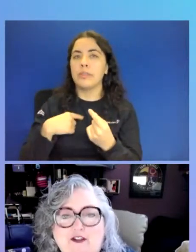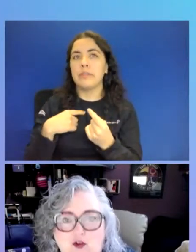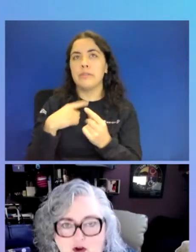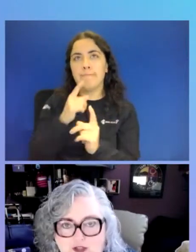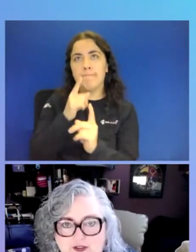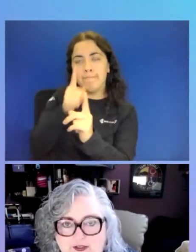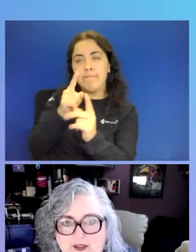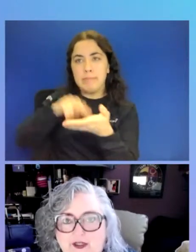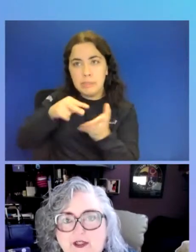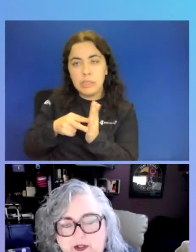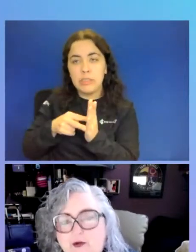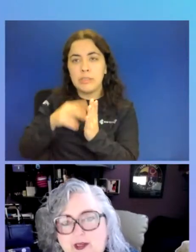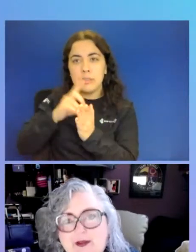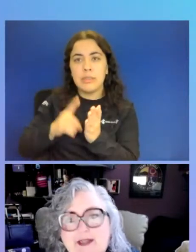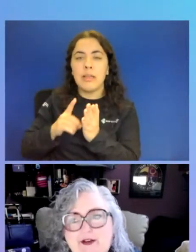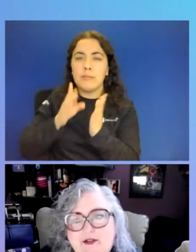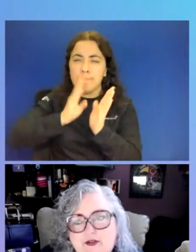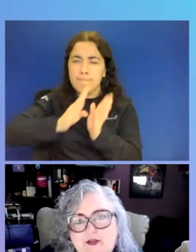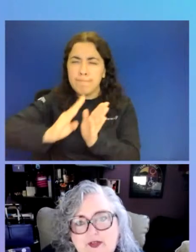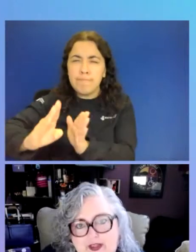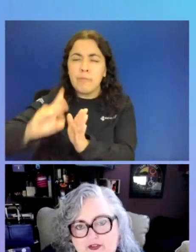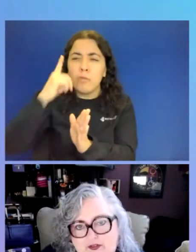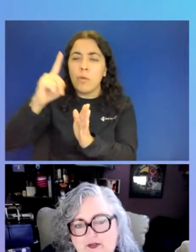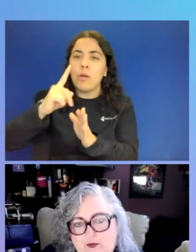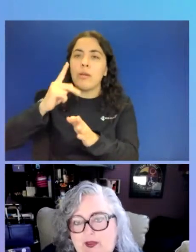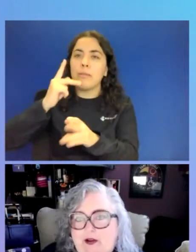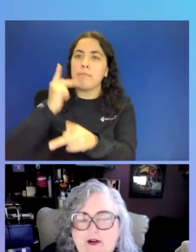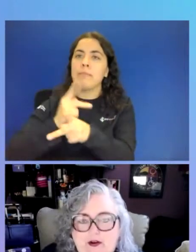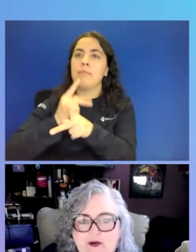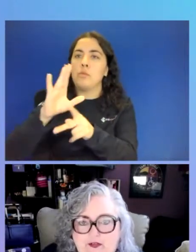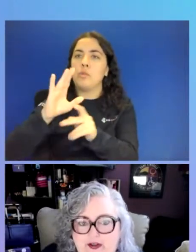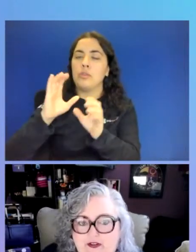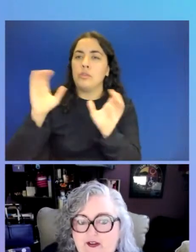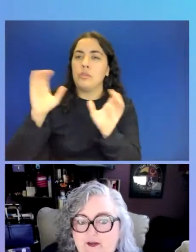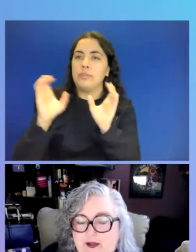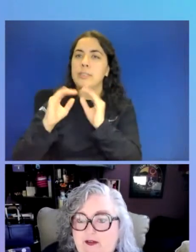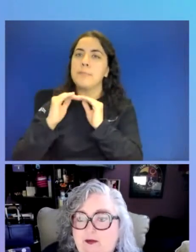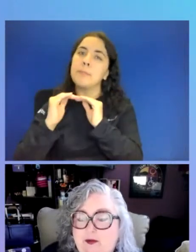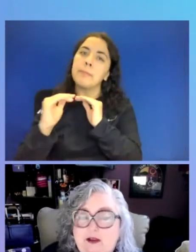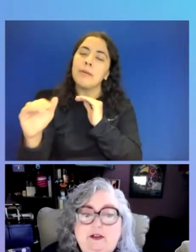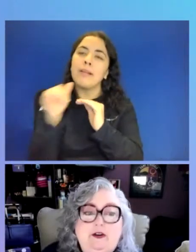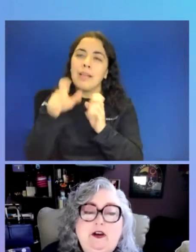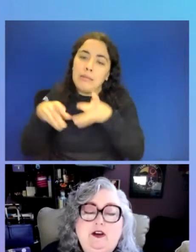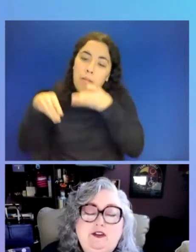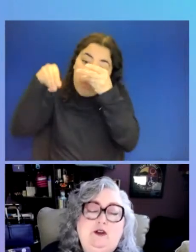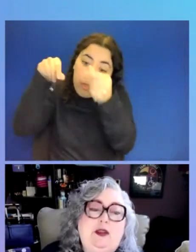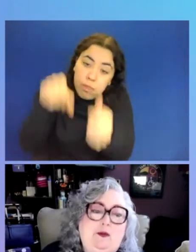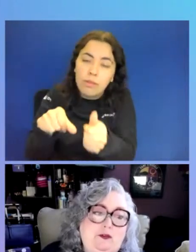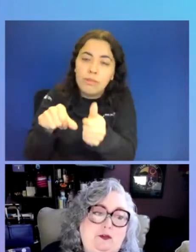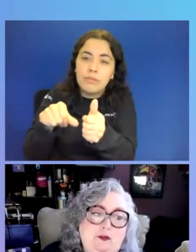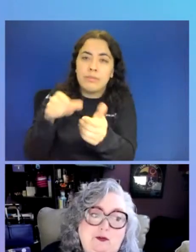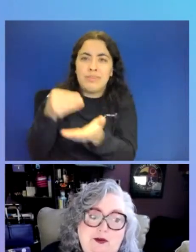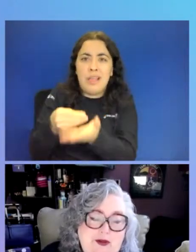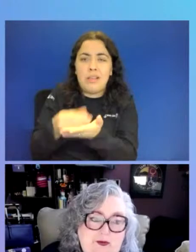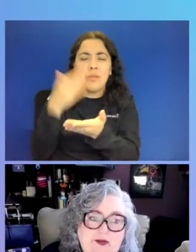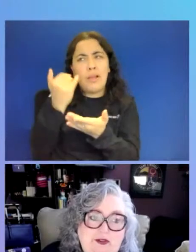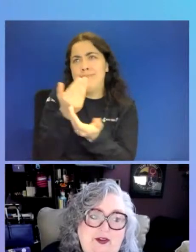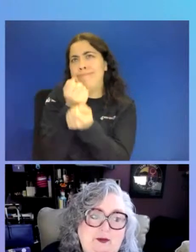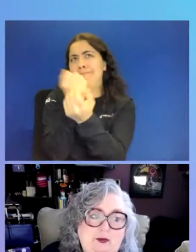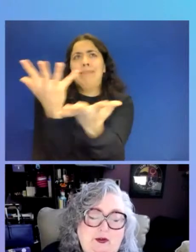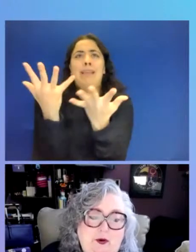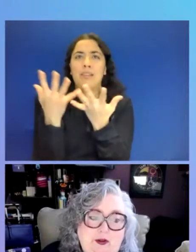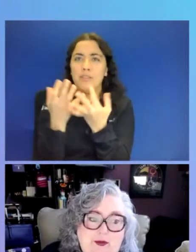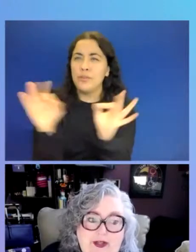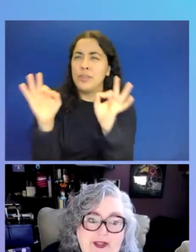have a financial cost. You can maintain your certifications without incurring financial expenses because there are so many wonderful free